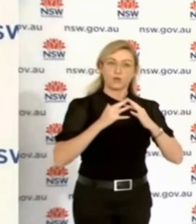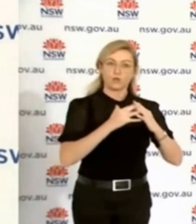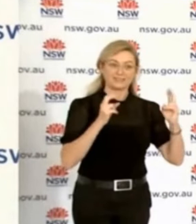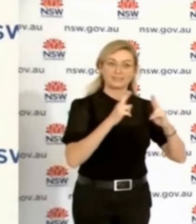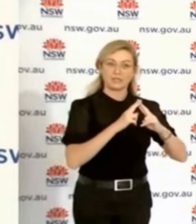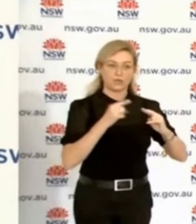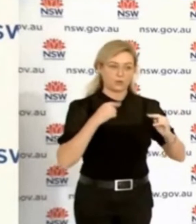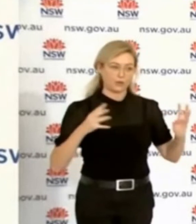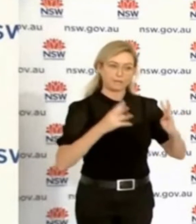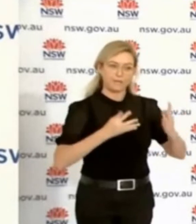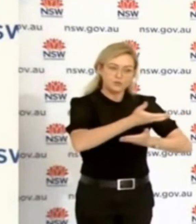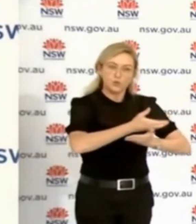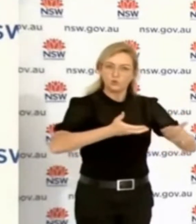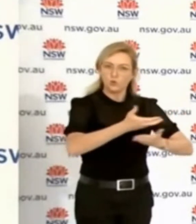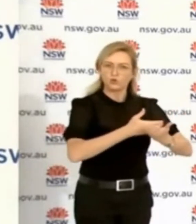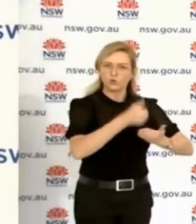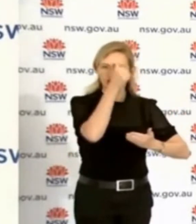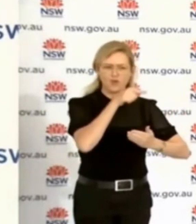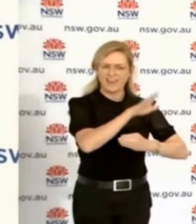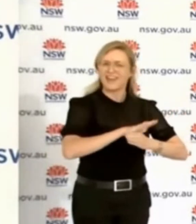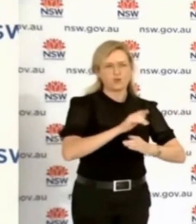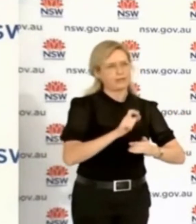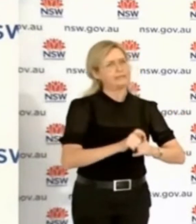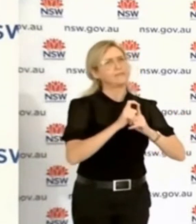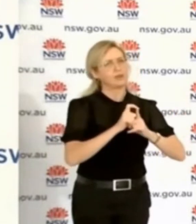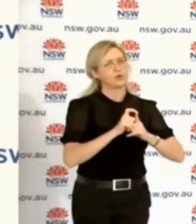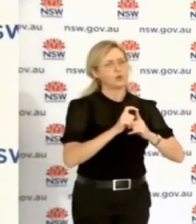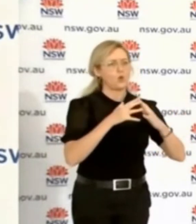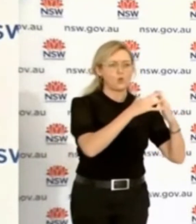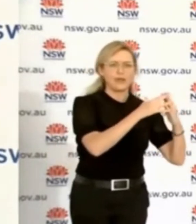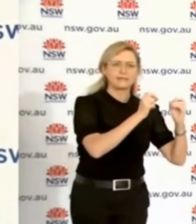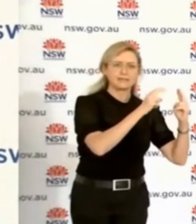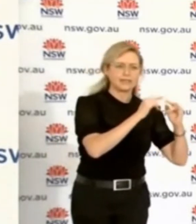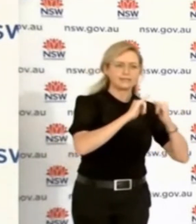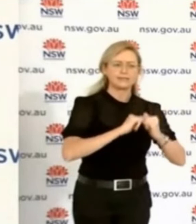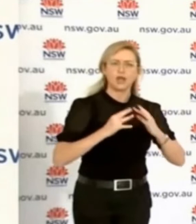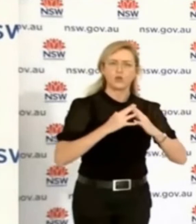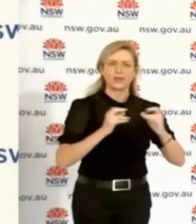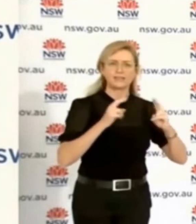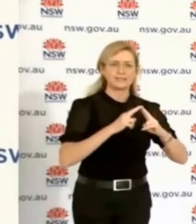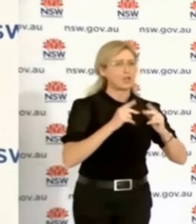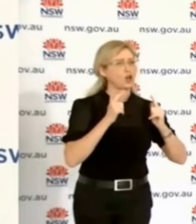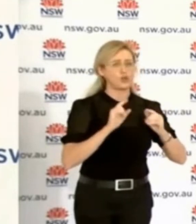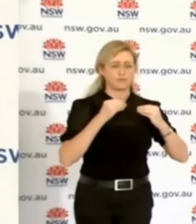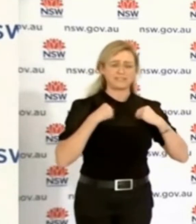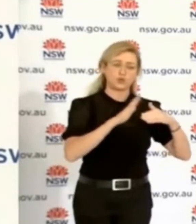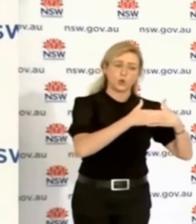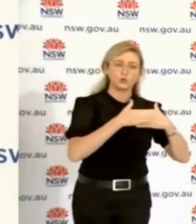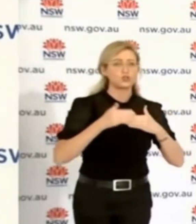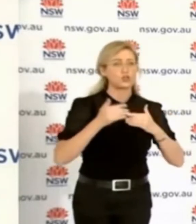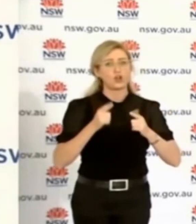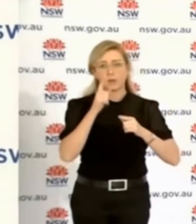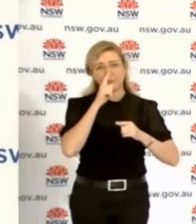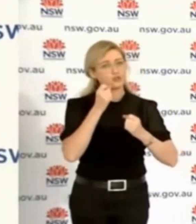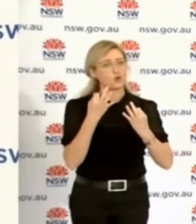a very, very tough period of time. Many businesses have had to close, many people out of work, but we